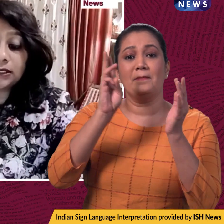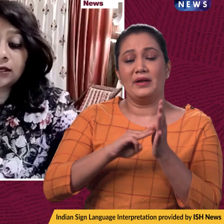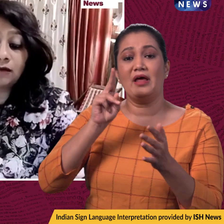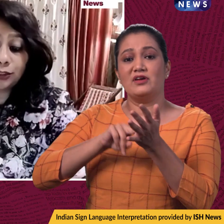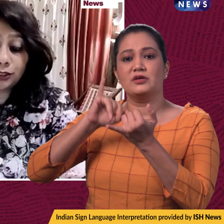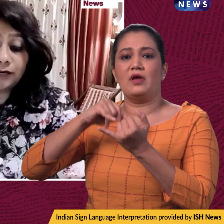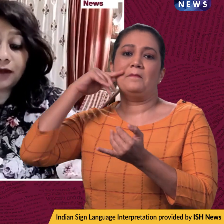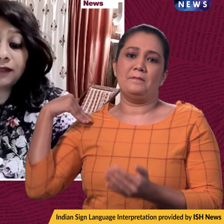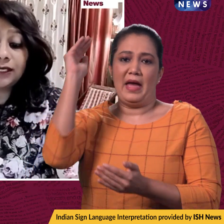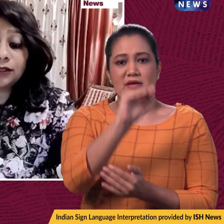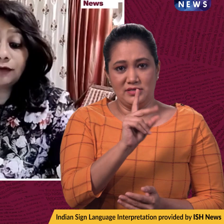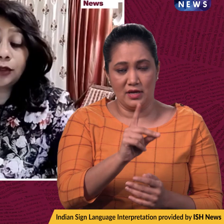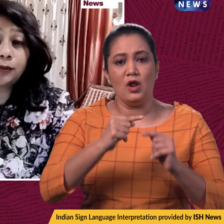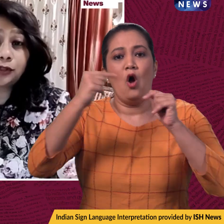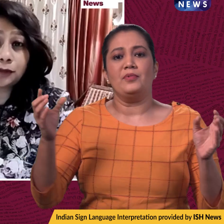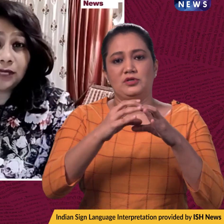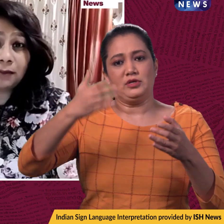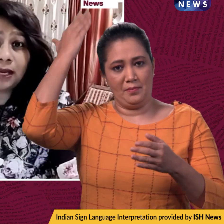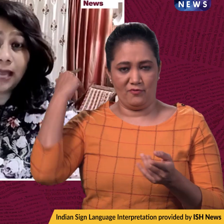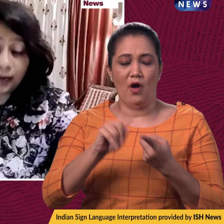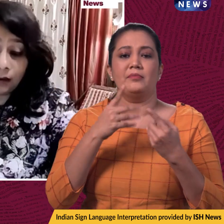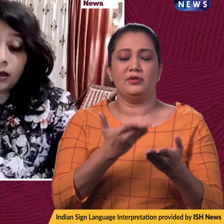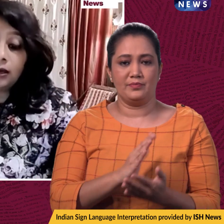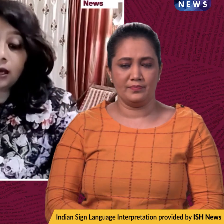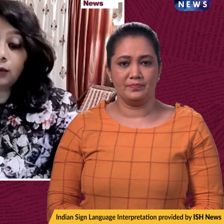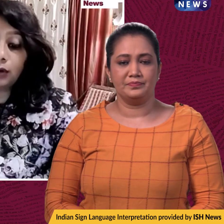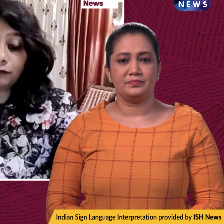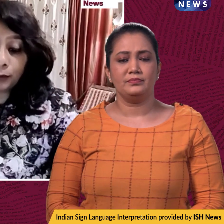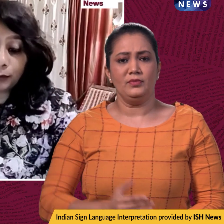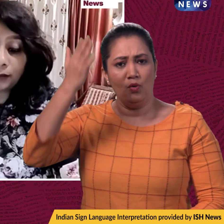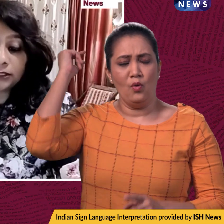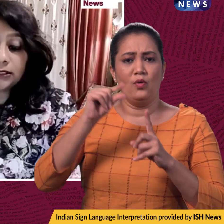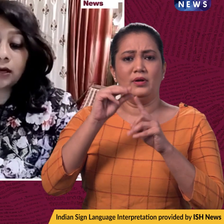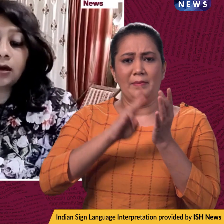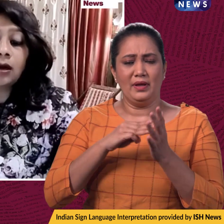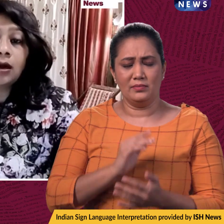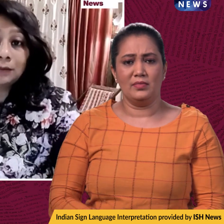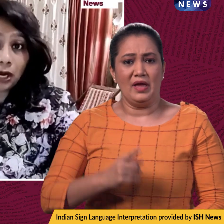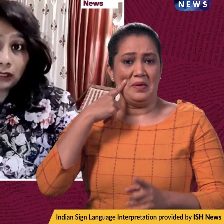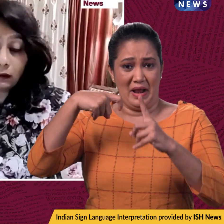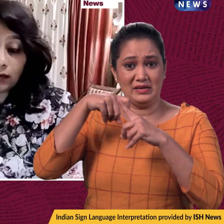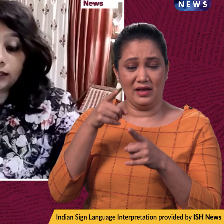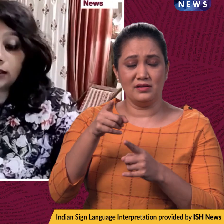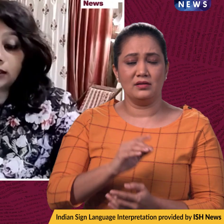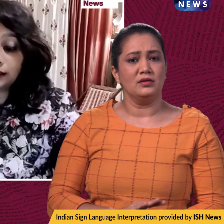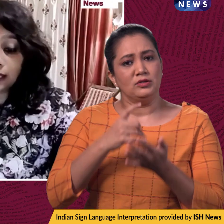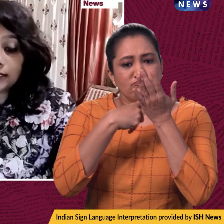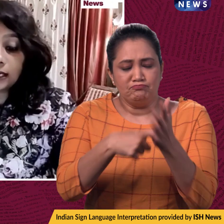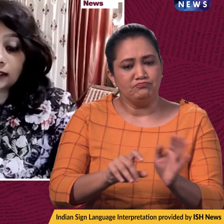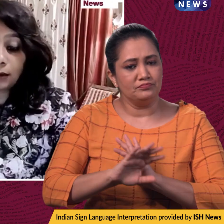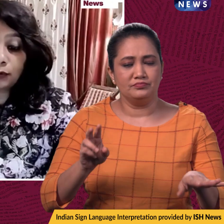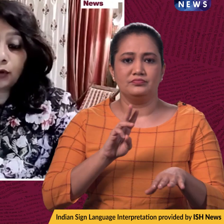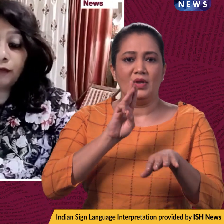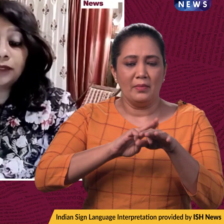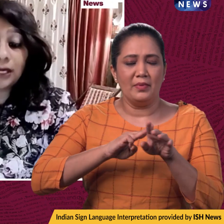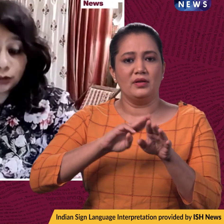Prime Minister Nawaz Sharif and the leader of the opposition PMLN. Now, former Prime Minister Imran Khan resigned